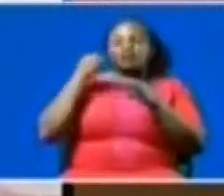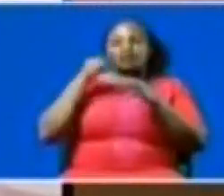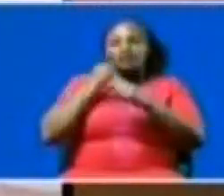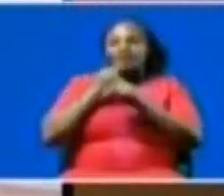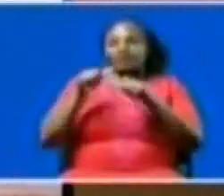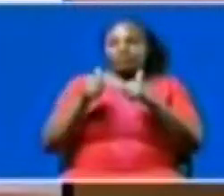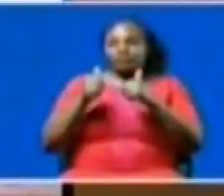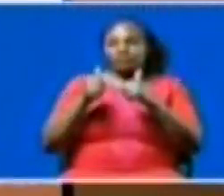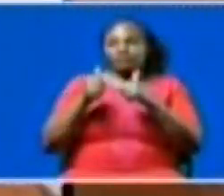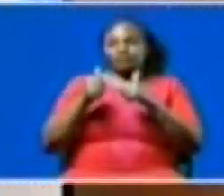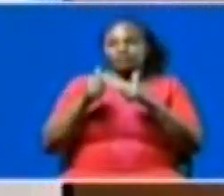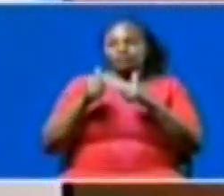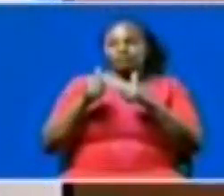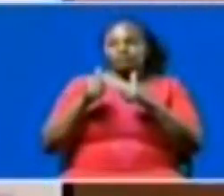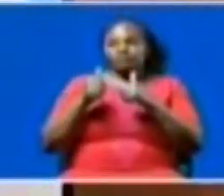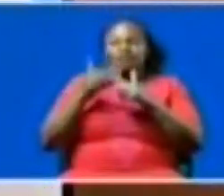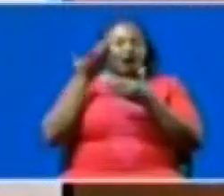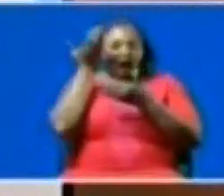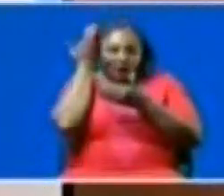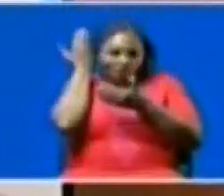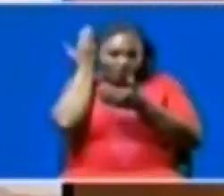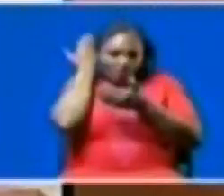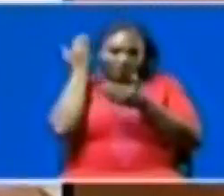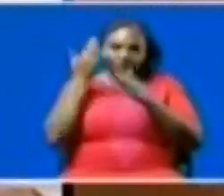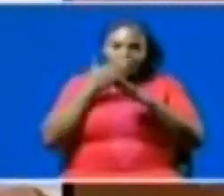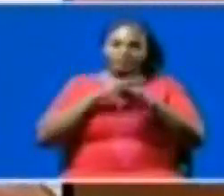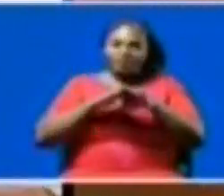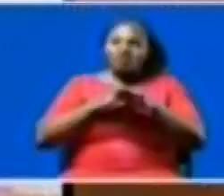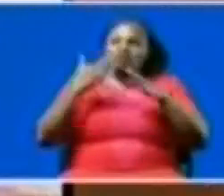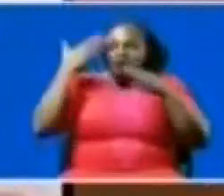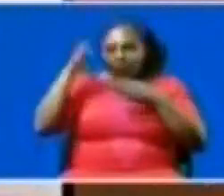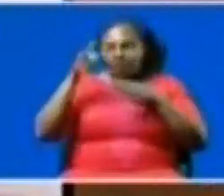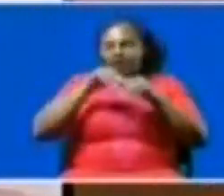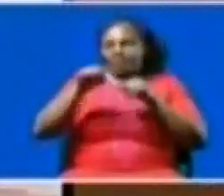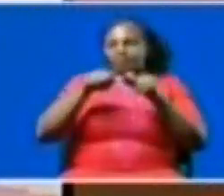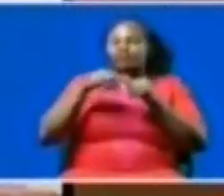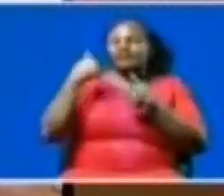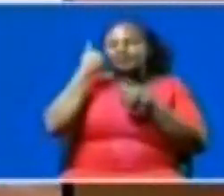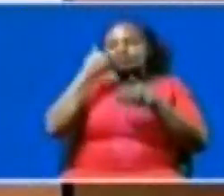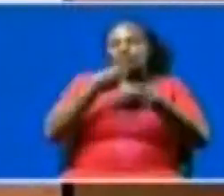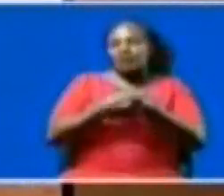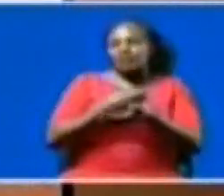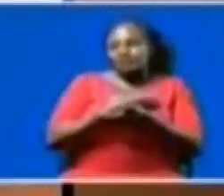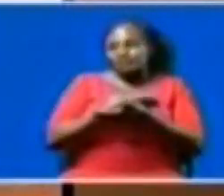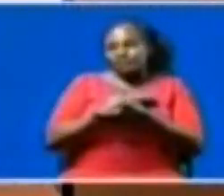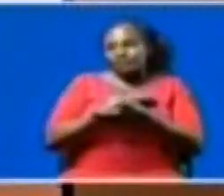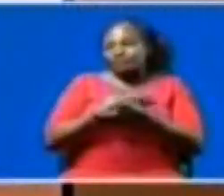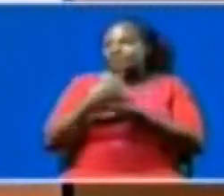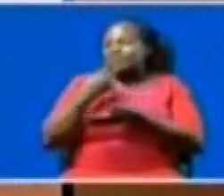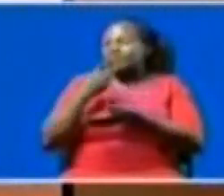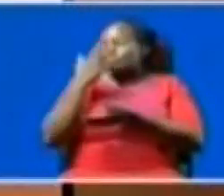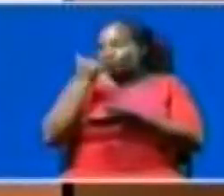well. She also shaved her head bald to create awareness about the disease. But I'll tell you